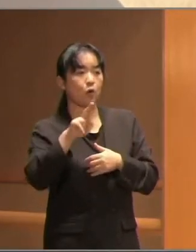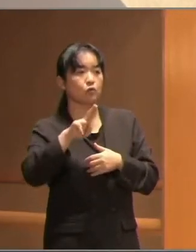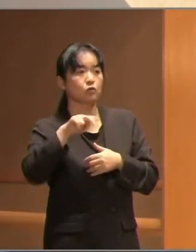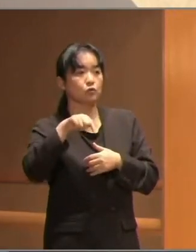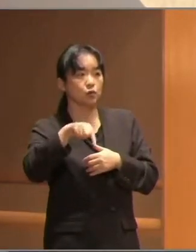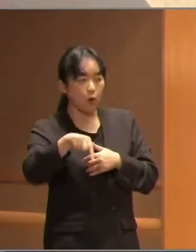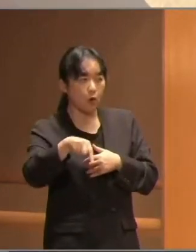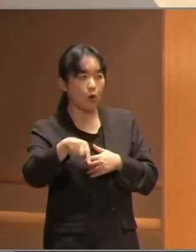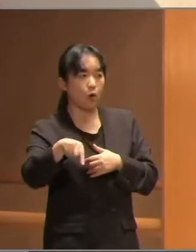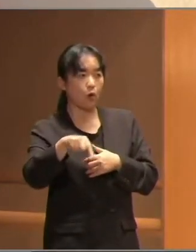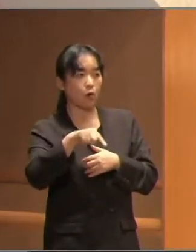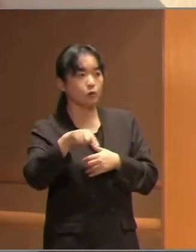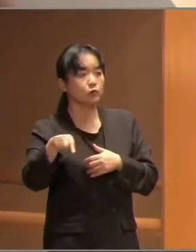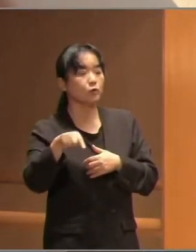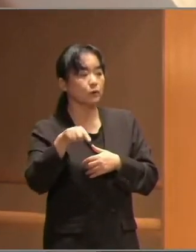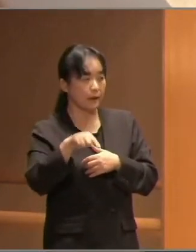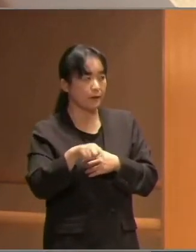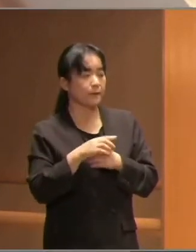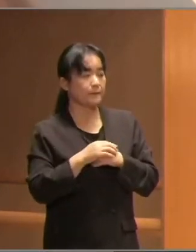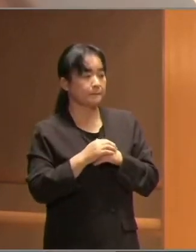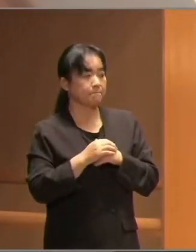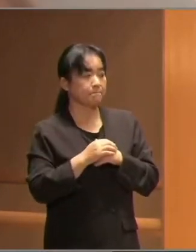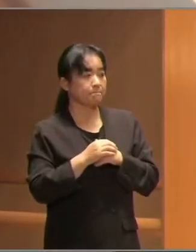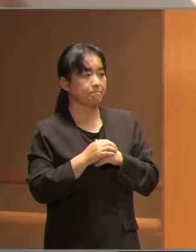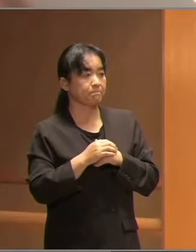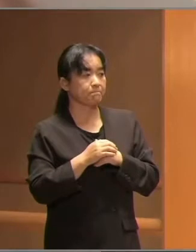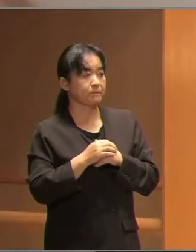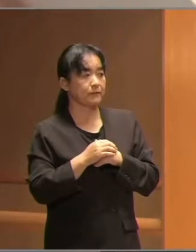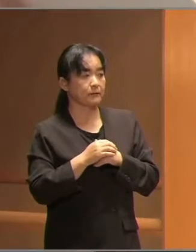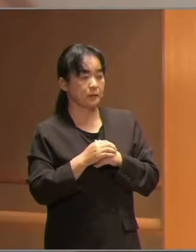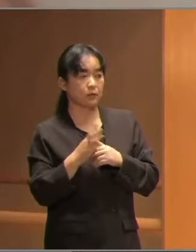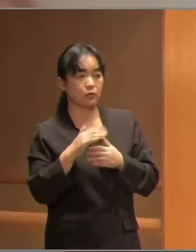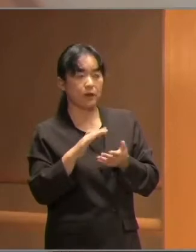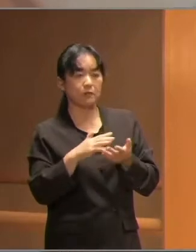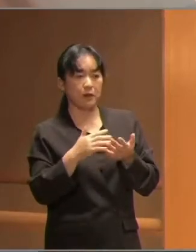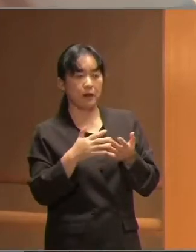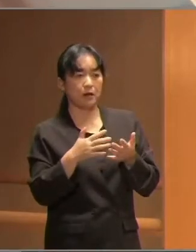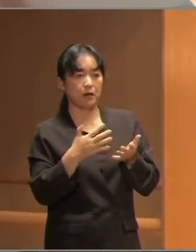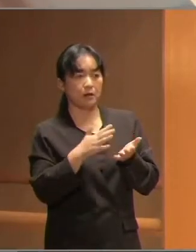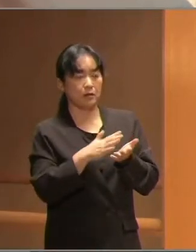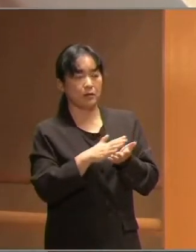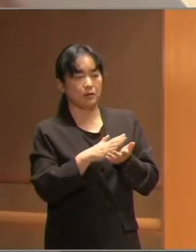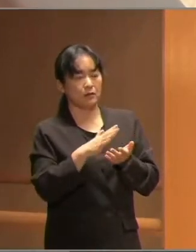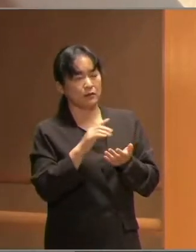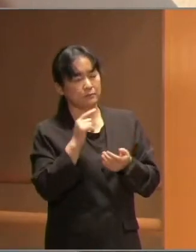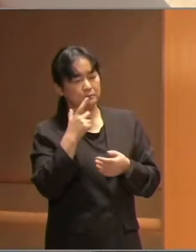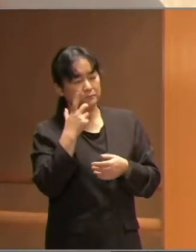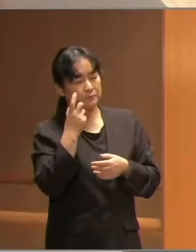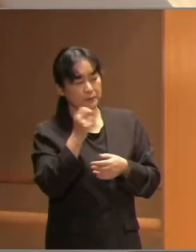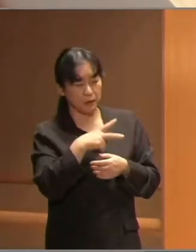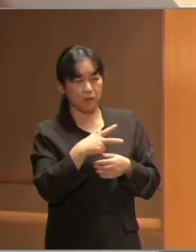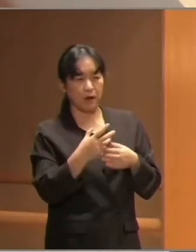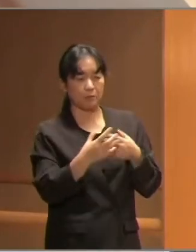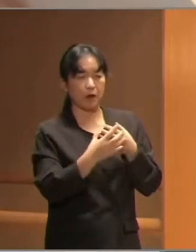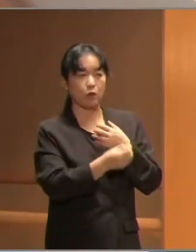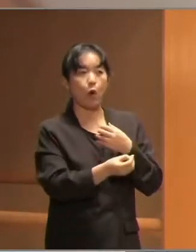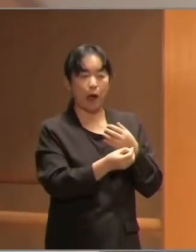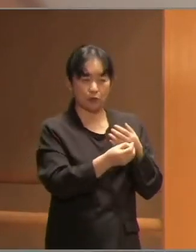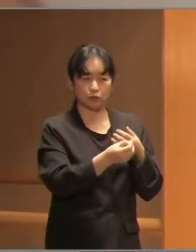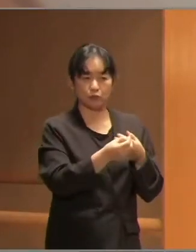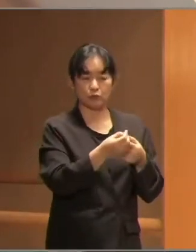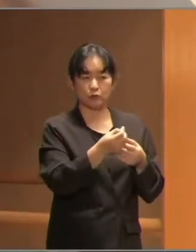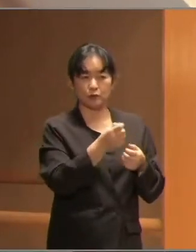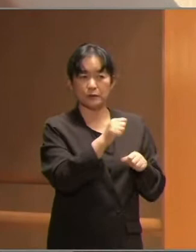It shows that this paper is made of the mulberry grown by us, and it has been bleached in the snow, or it